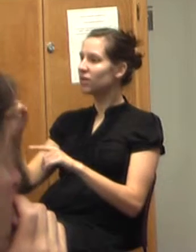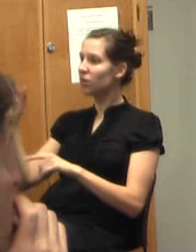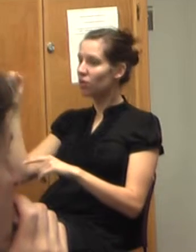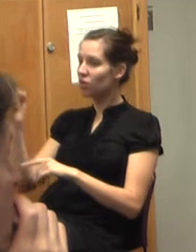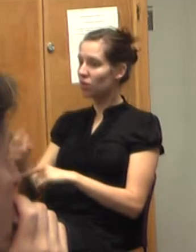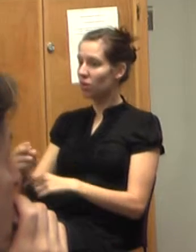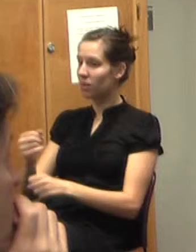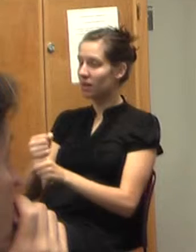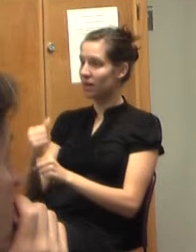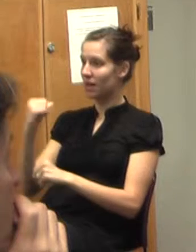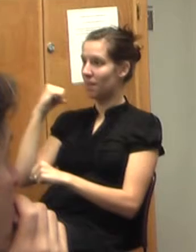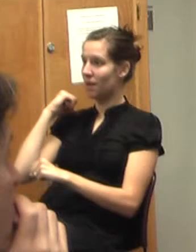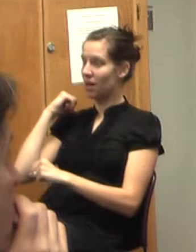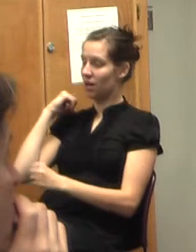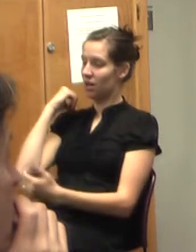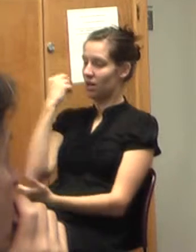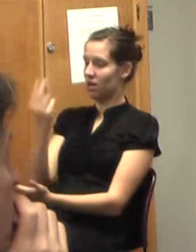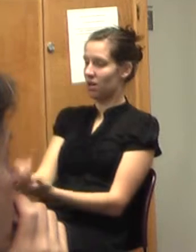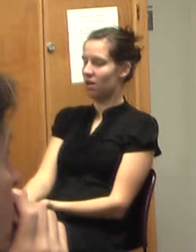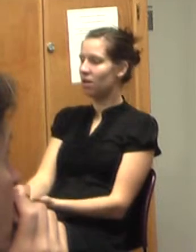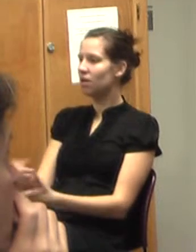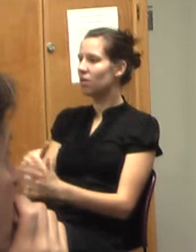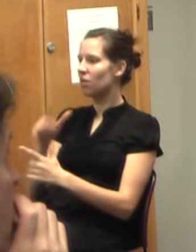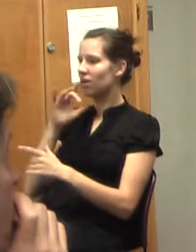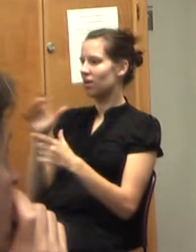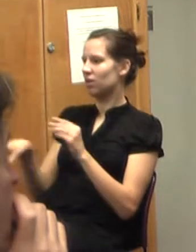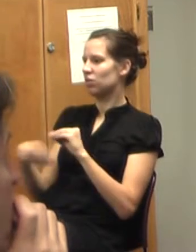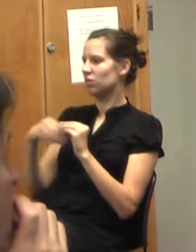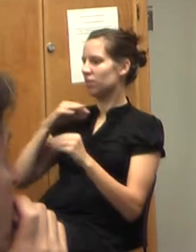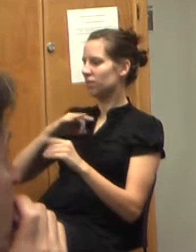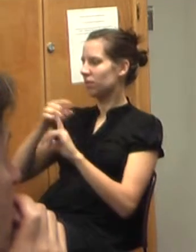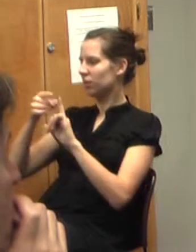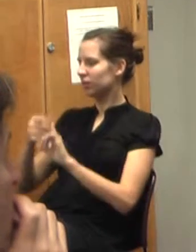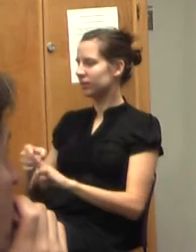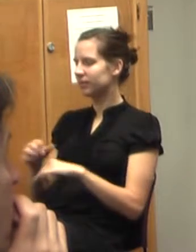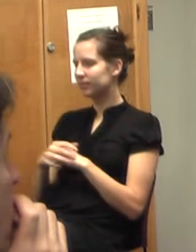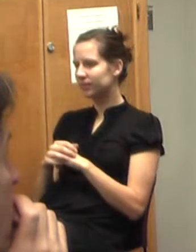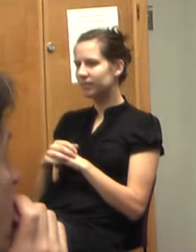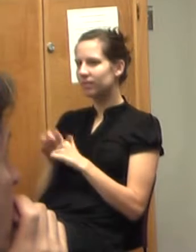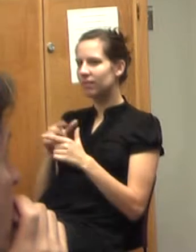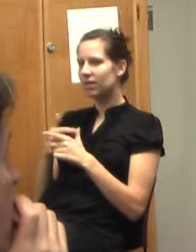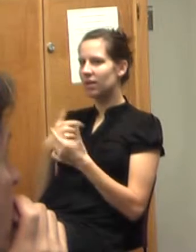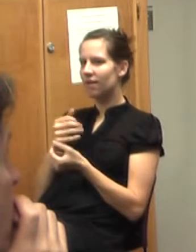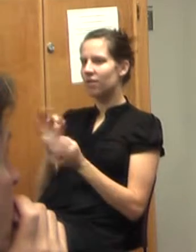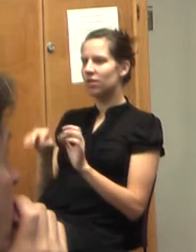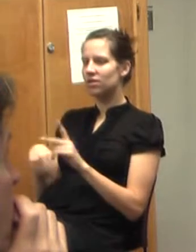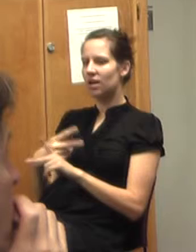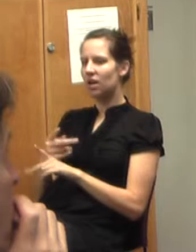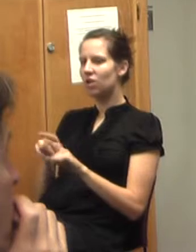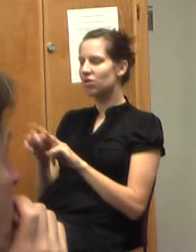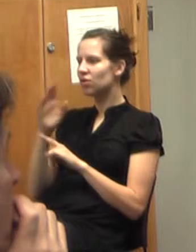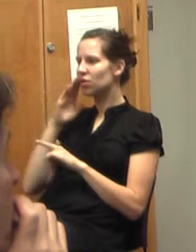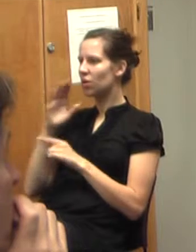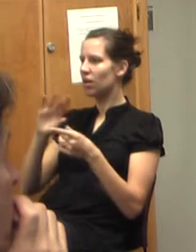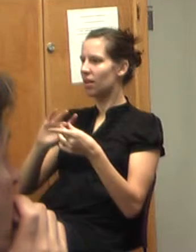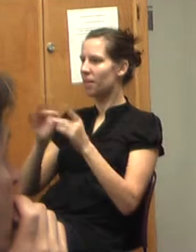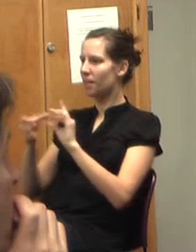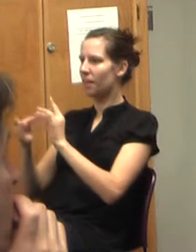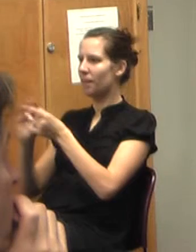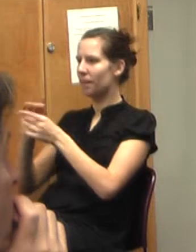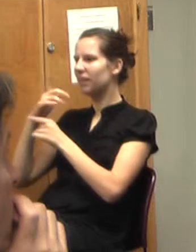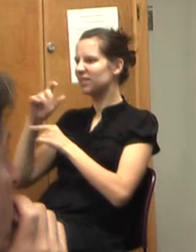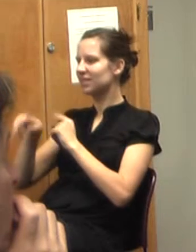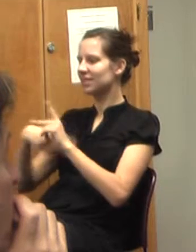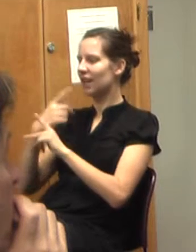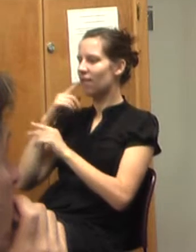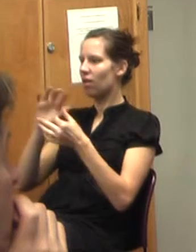throw them and get their back exposed to the mat, you get extra points for that. Then there's freestyle, also known as Olympic, because that's the style